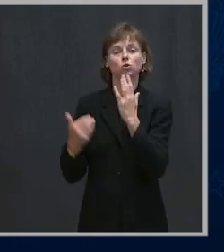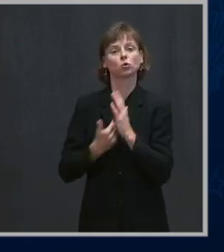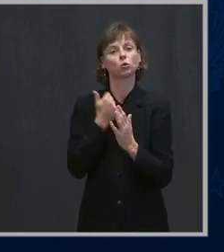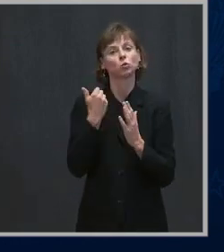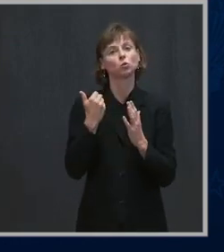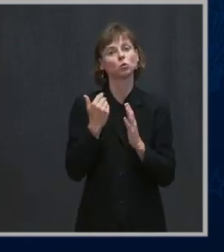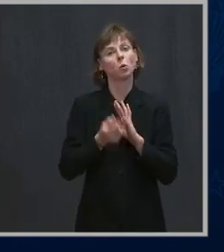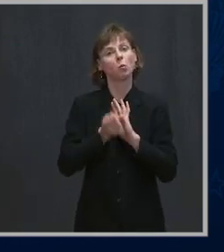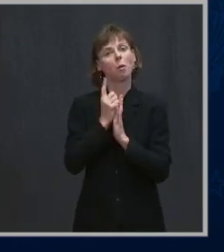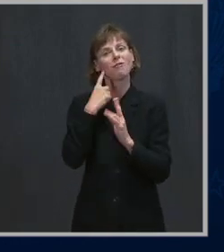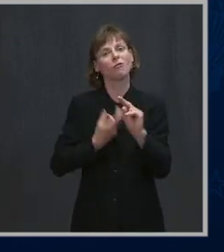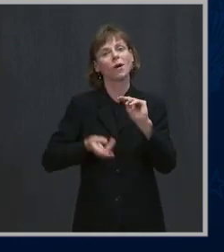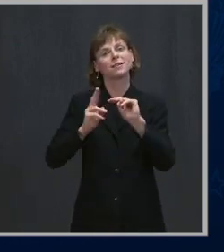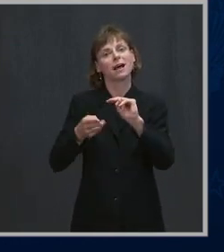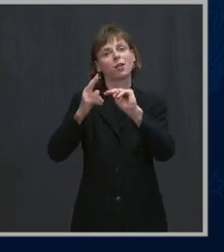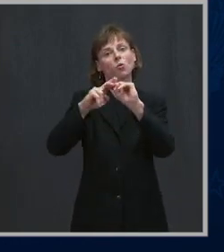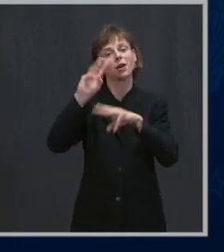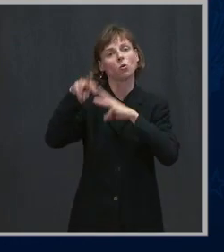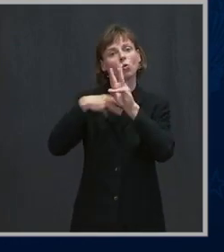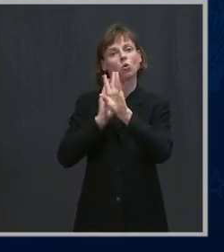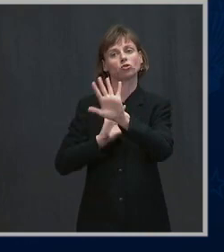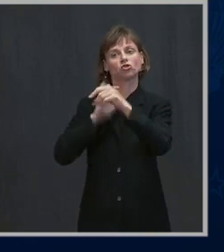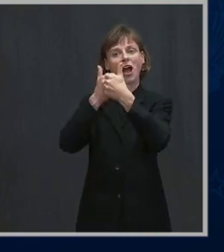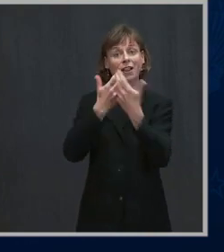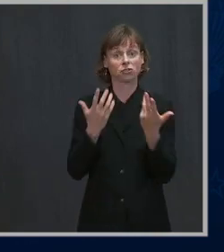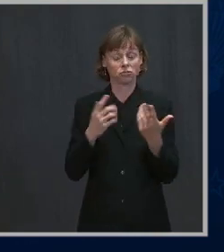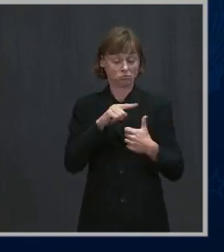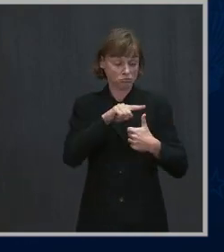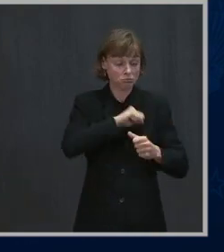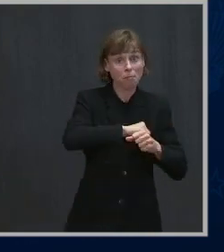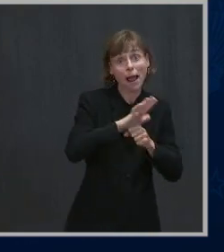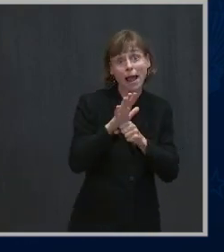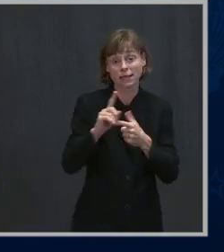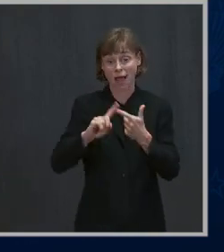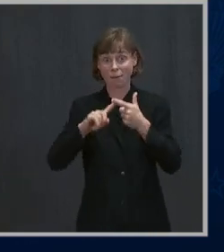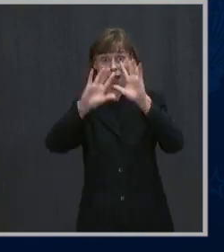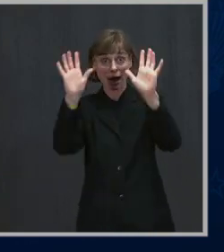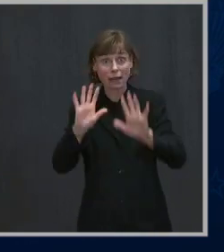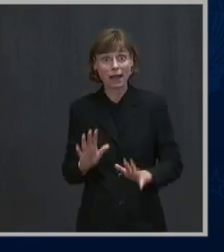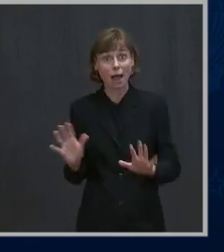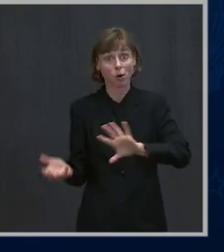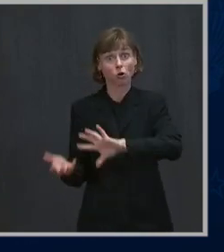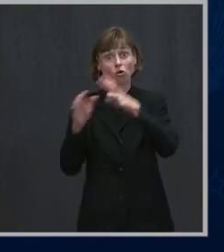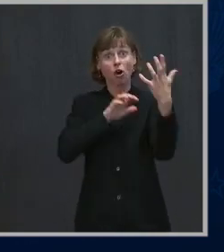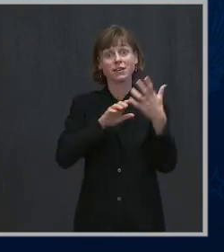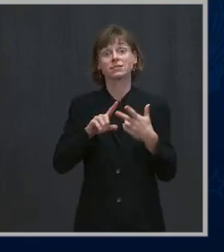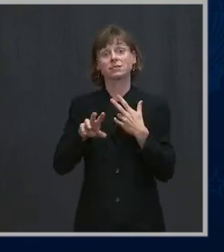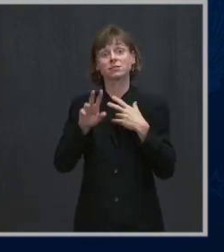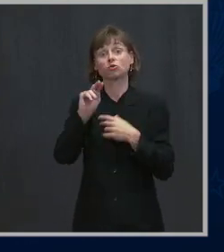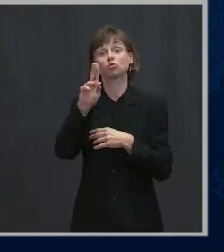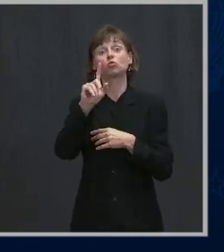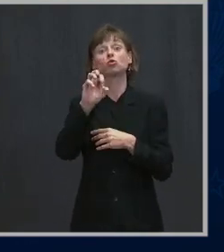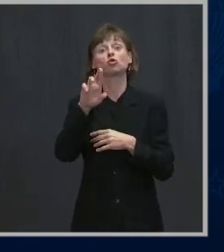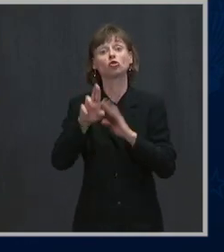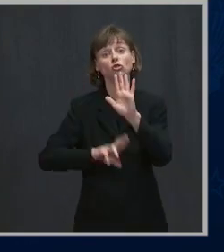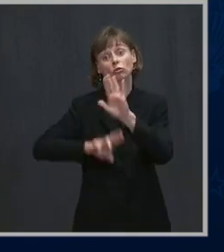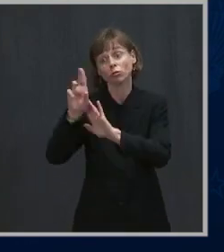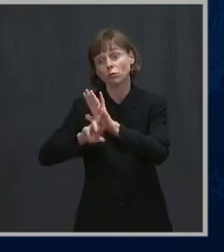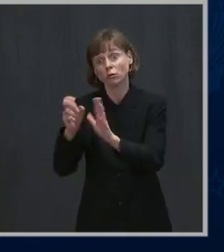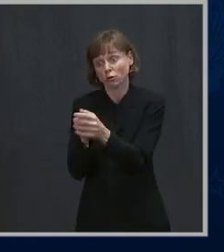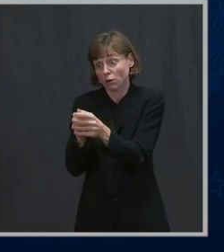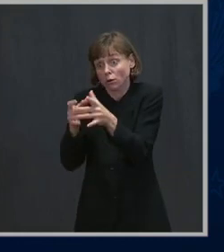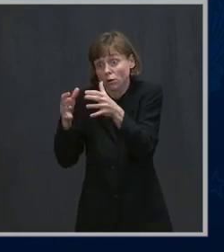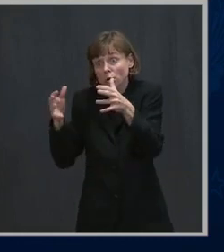accelerating global challenges from the pandemic to the climate crisis to nuclear proliferation challenging the